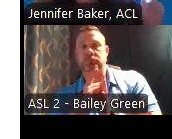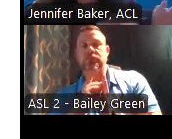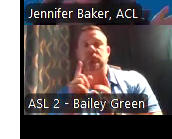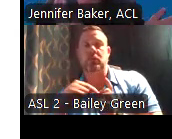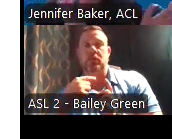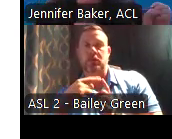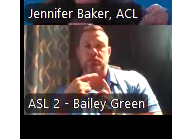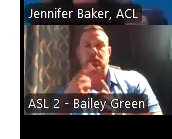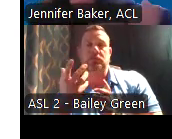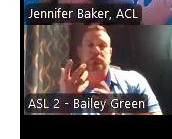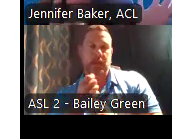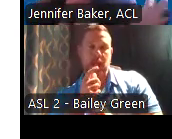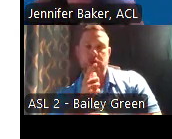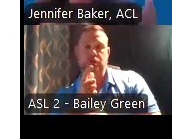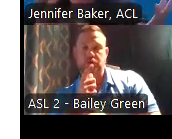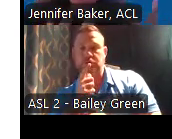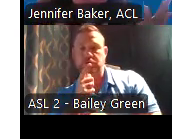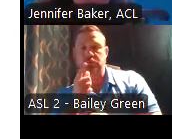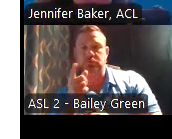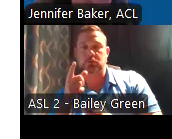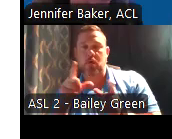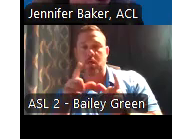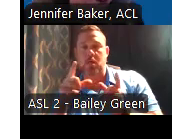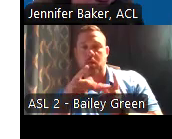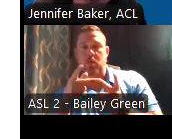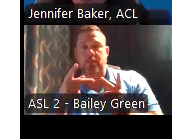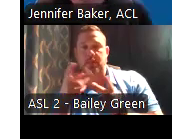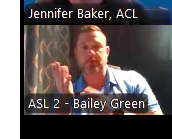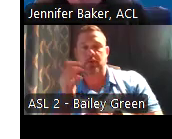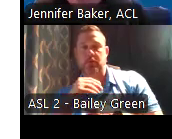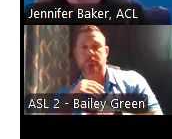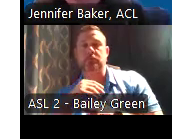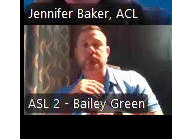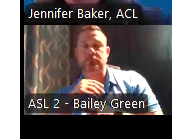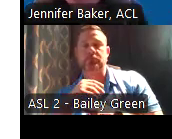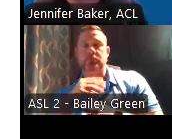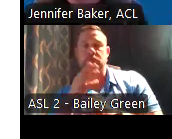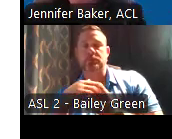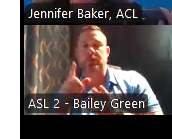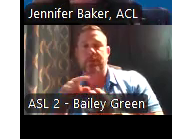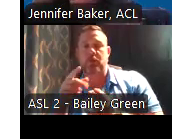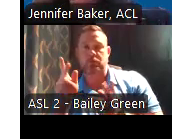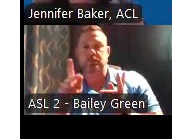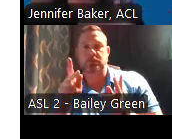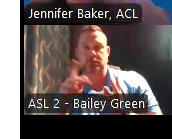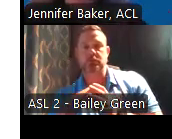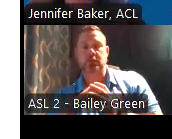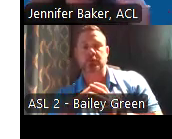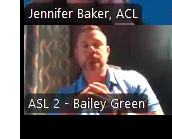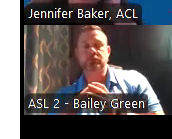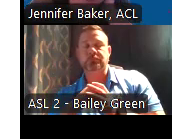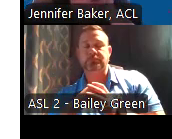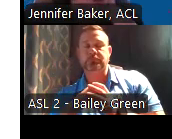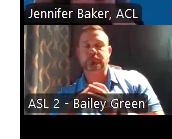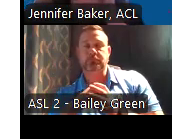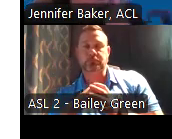then grabbing lunch at the local center there with some of those participants and other older